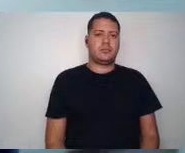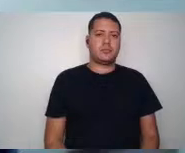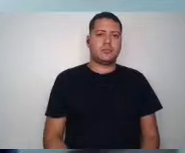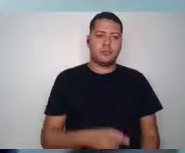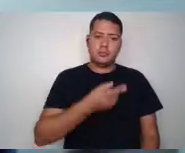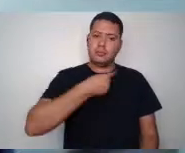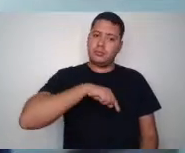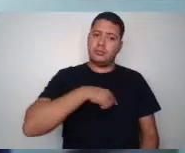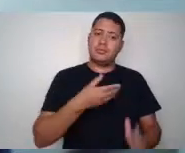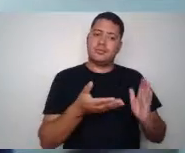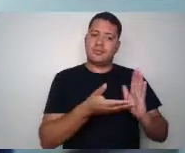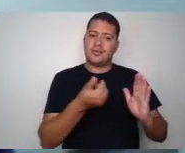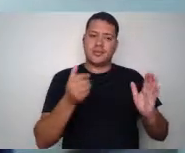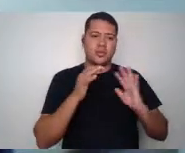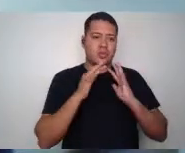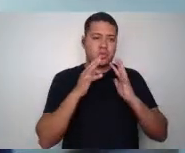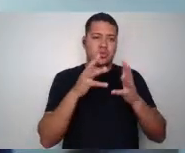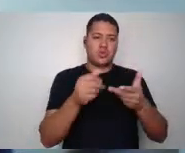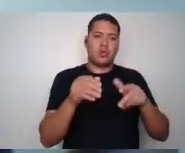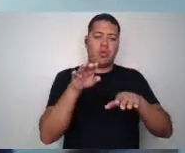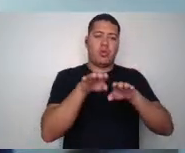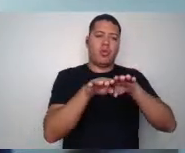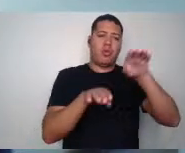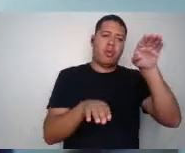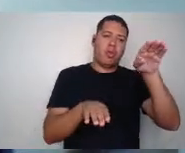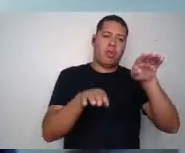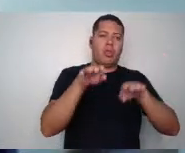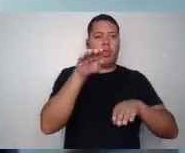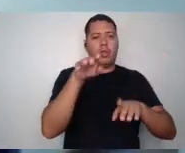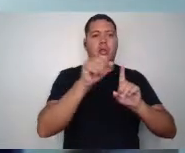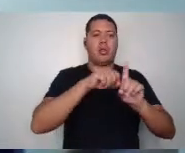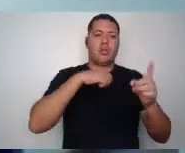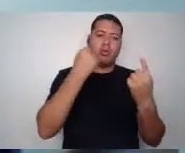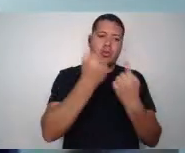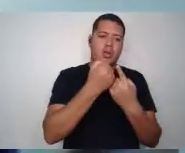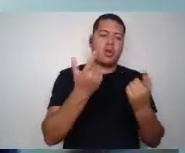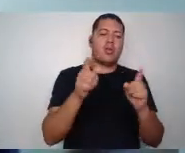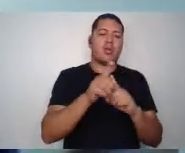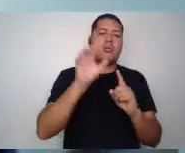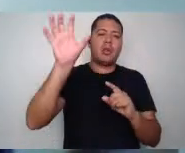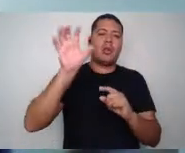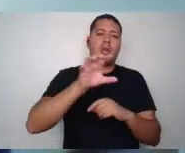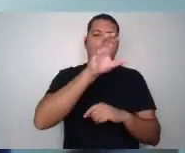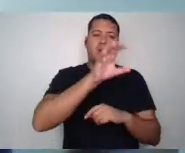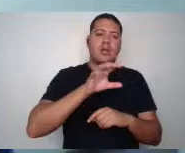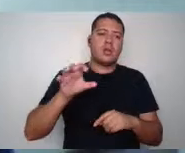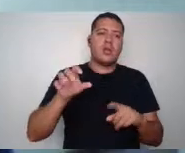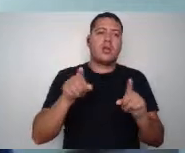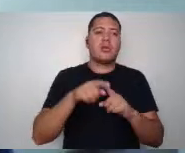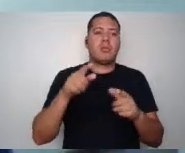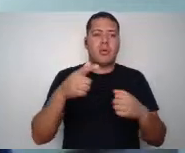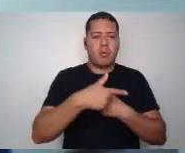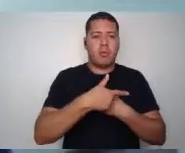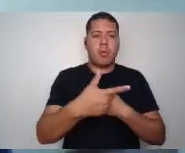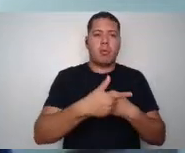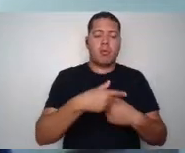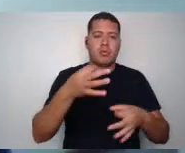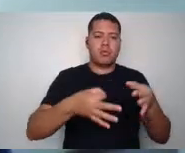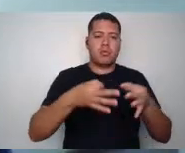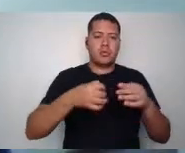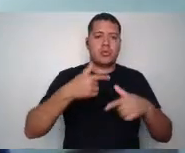that we eliminate all the inequality in regions, and that the role of